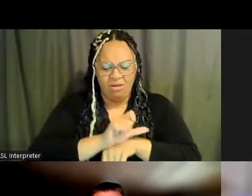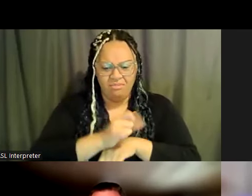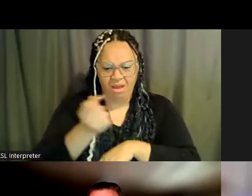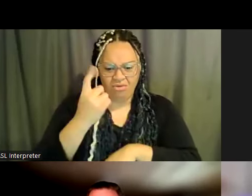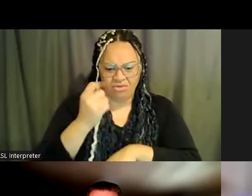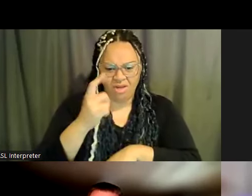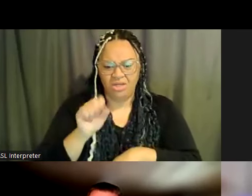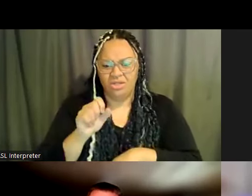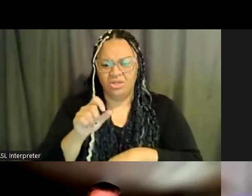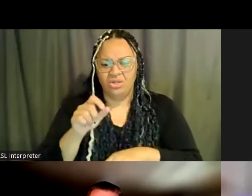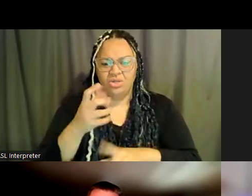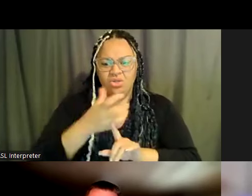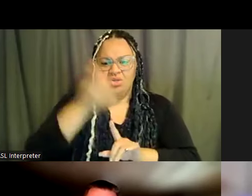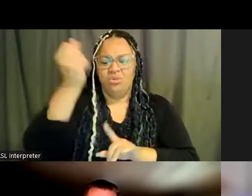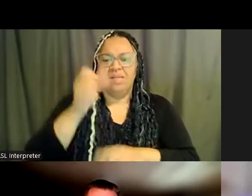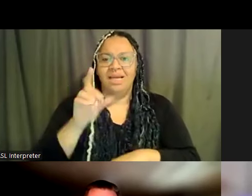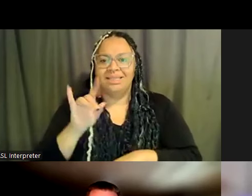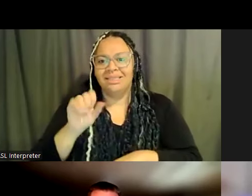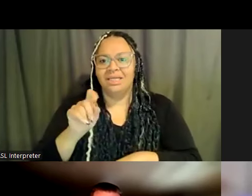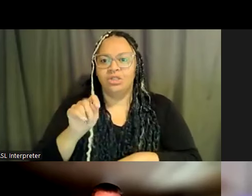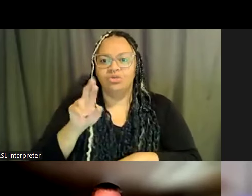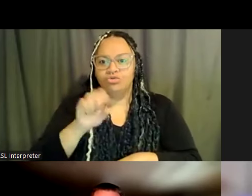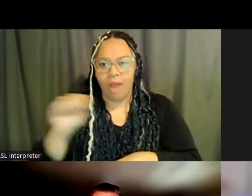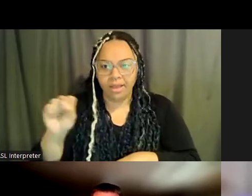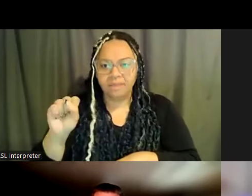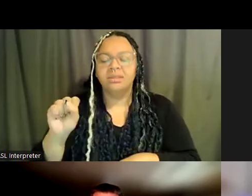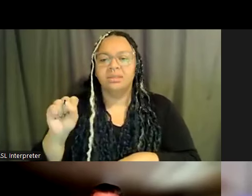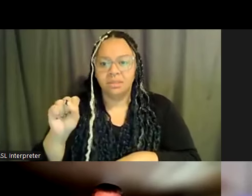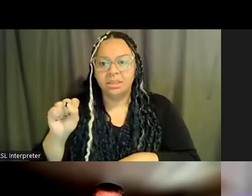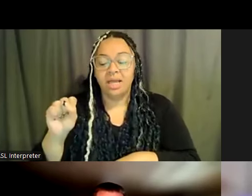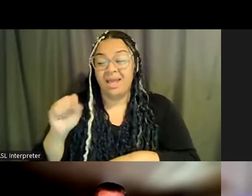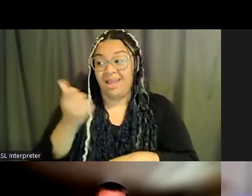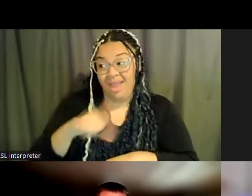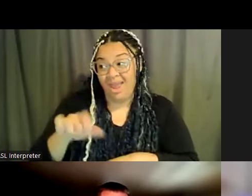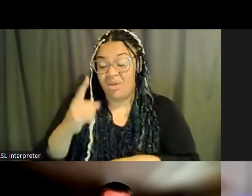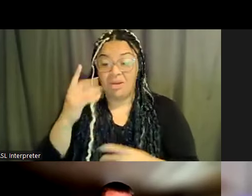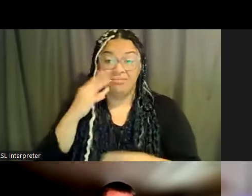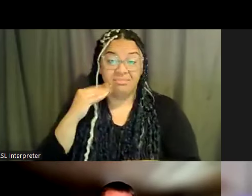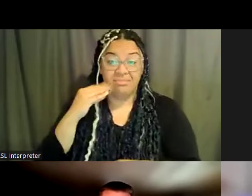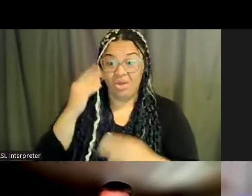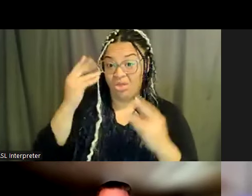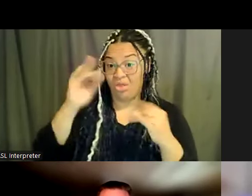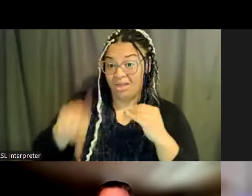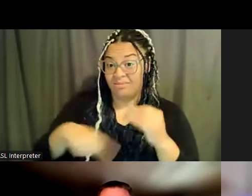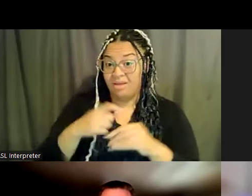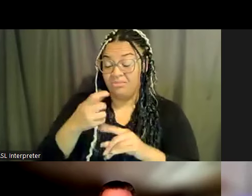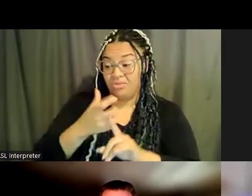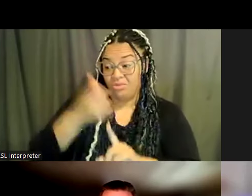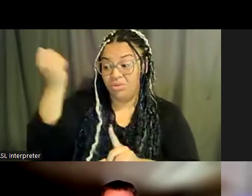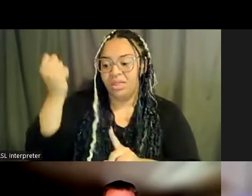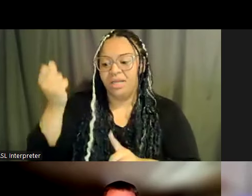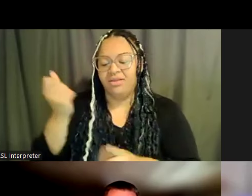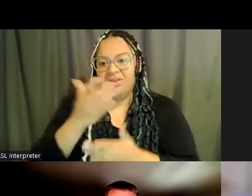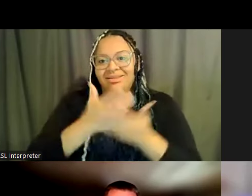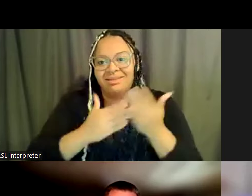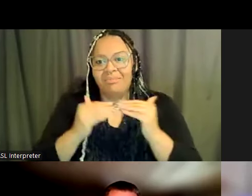versus suicide crisis. Anyone who's experiencing thoughts of suicide is obviously, in some level of